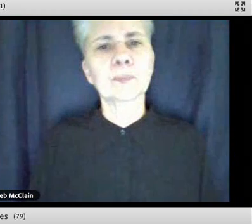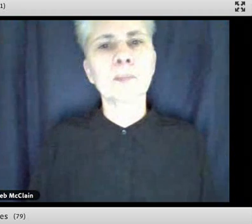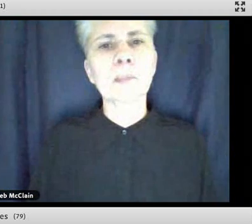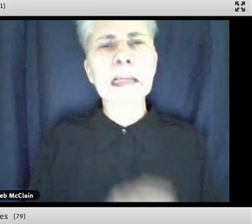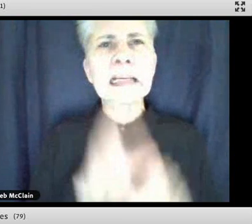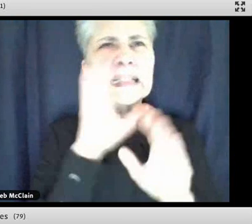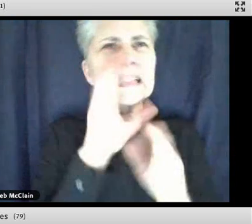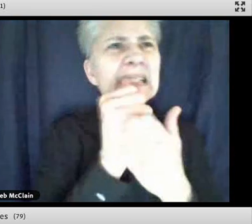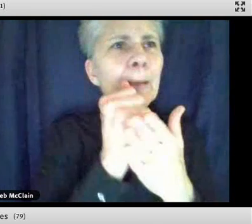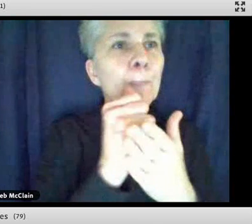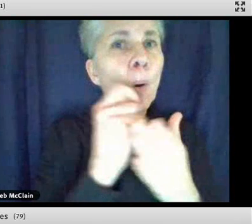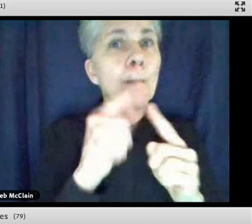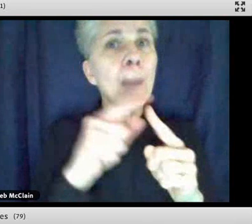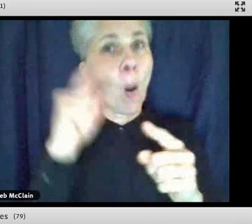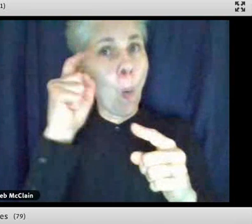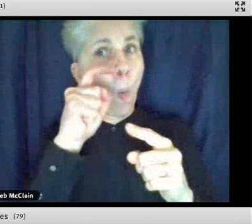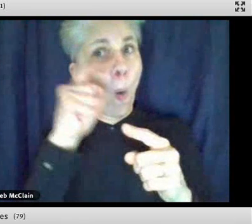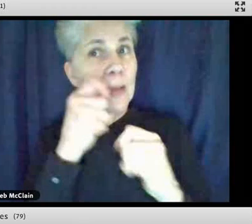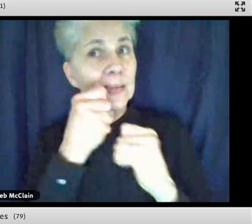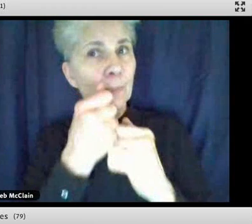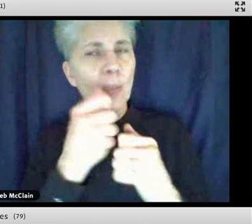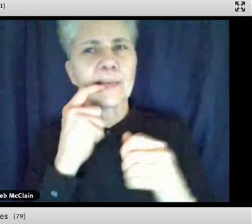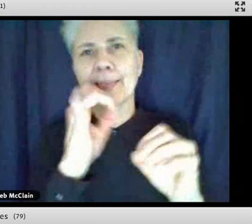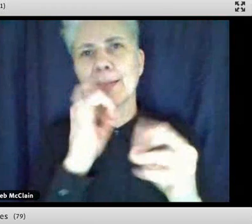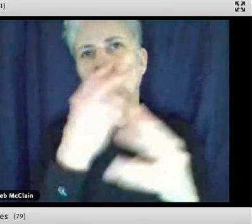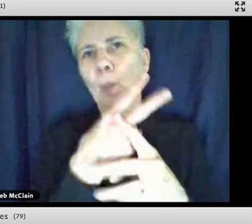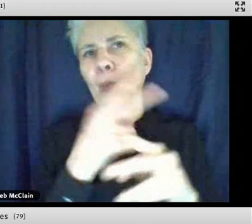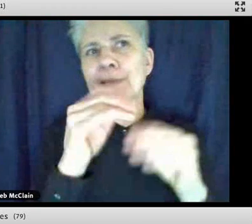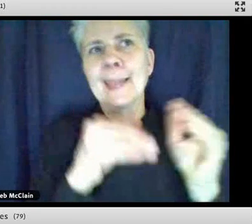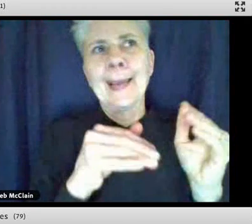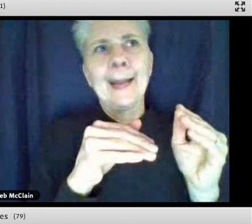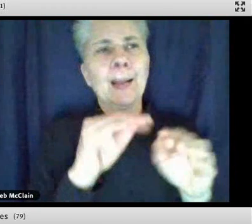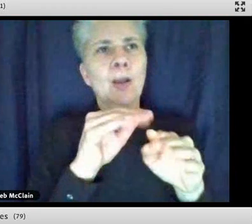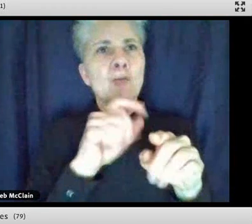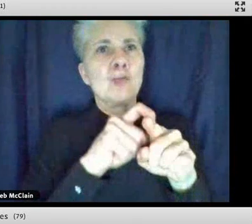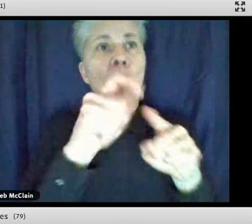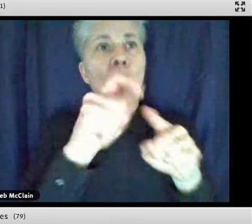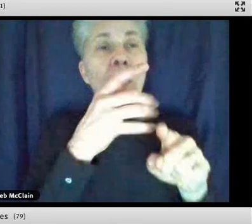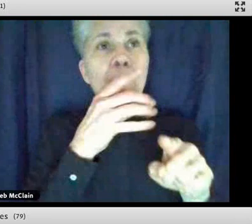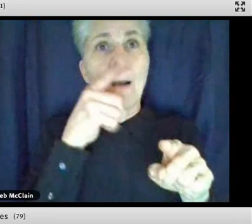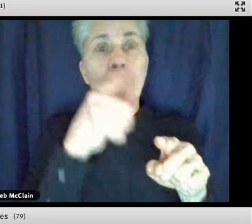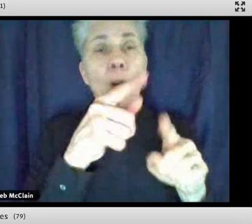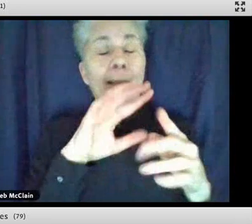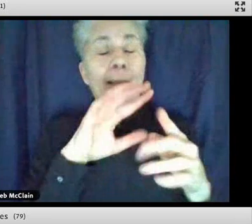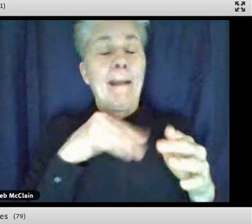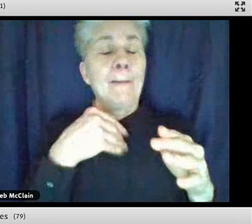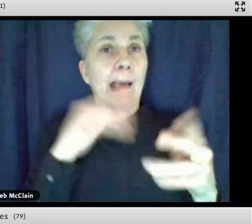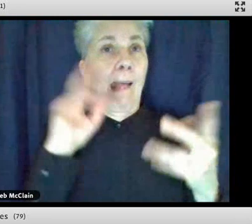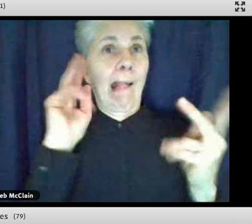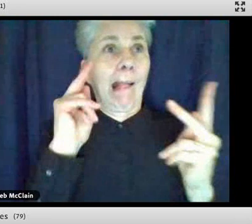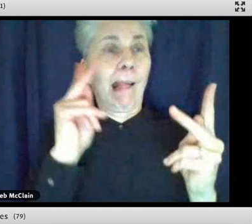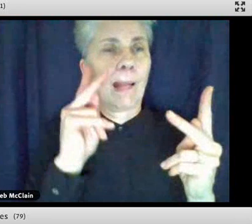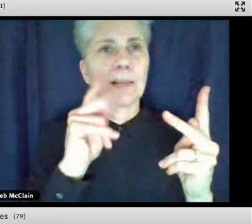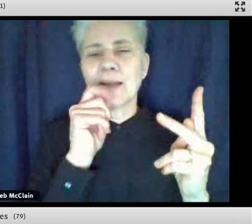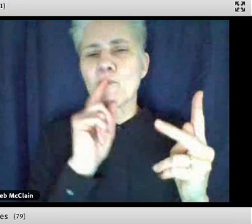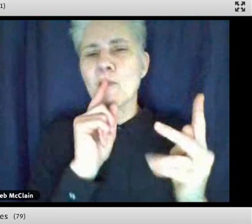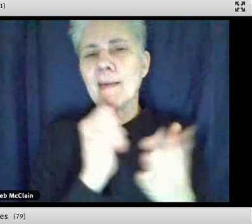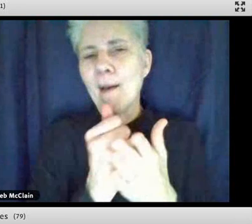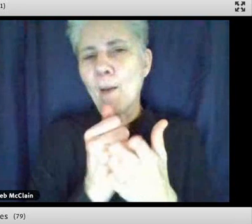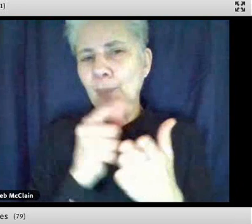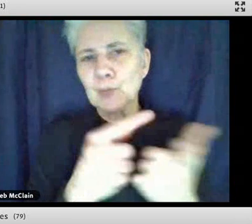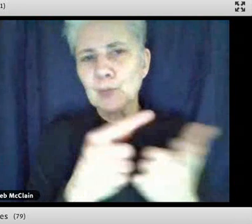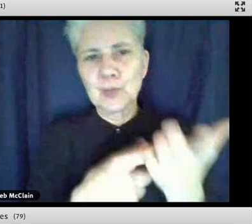support, but do it wisely because there's nothing worse than like calling your mom and her being all upset and doesn't really help you talk